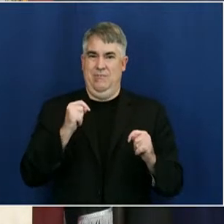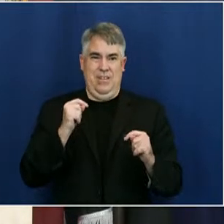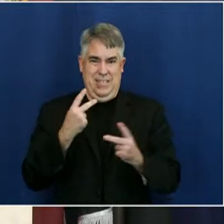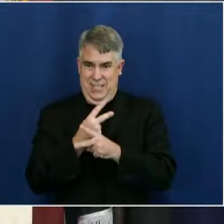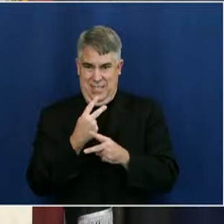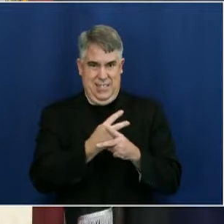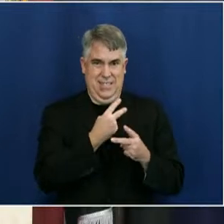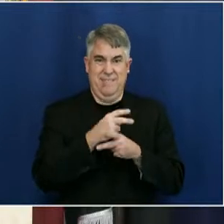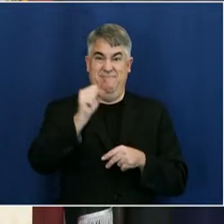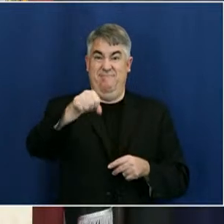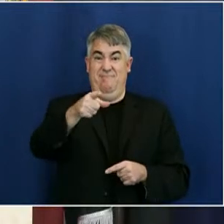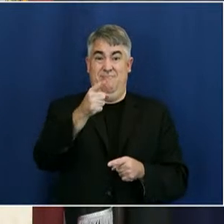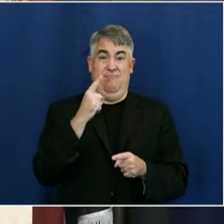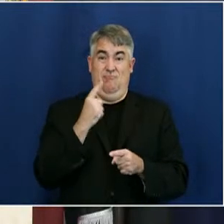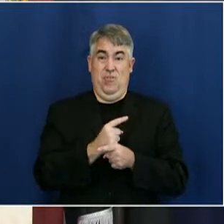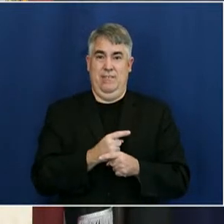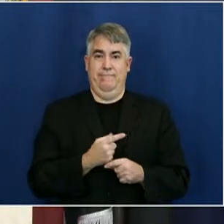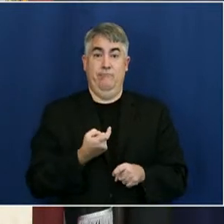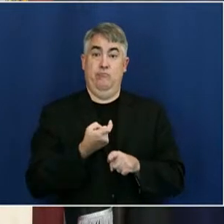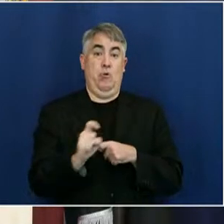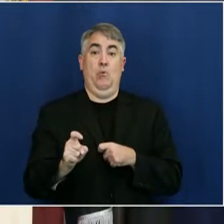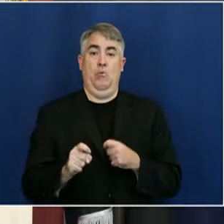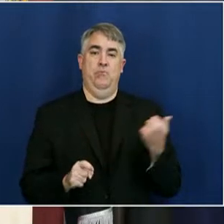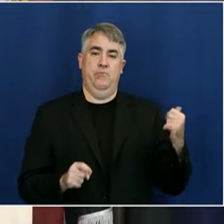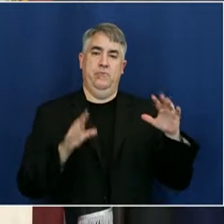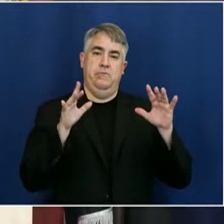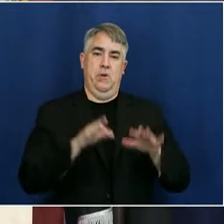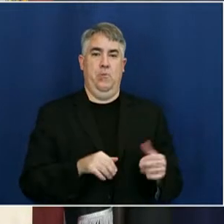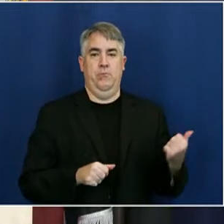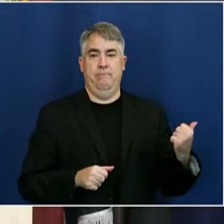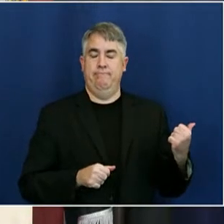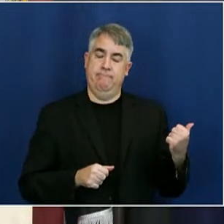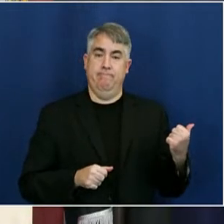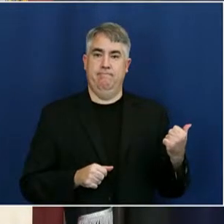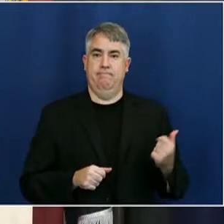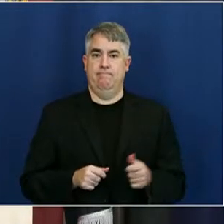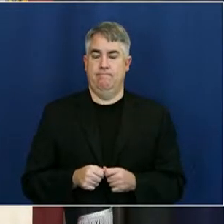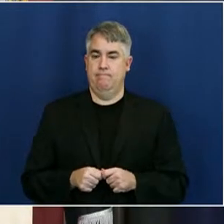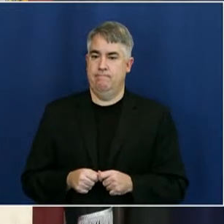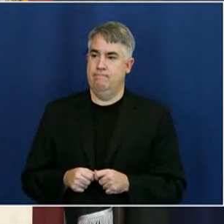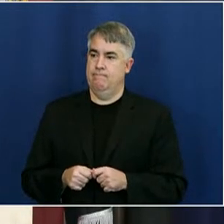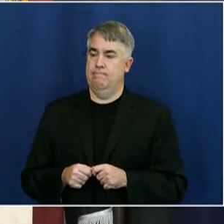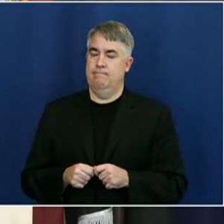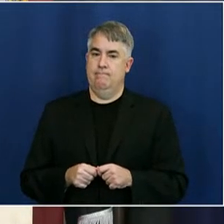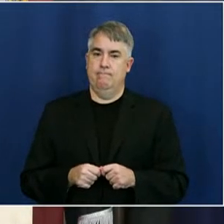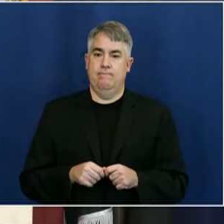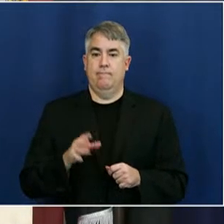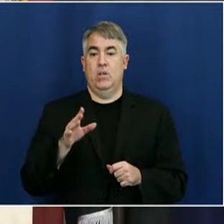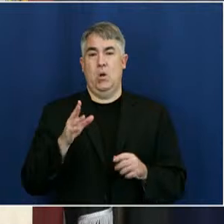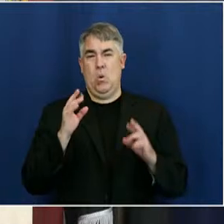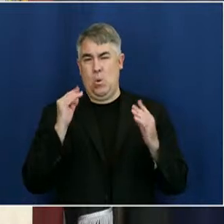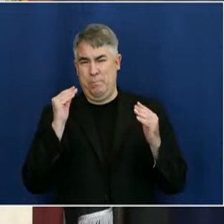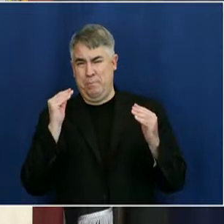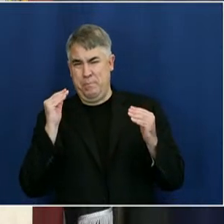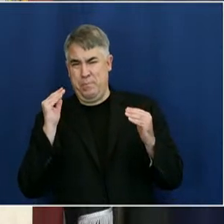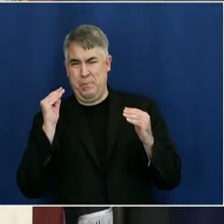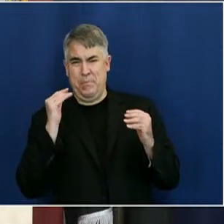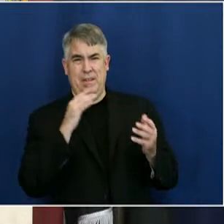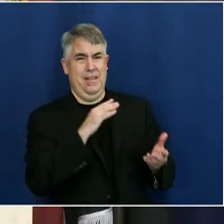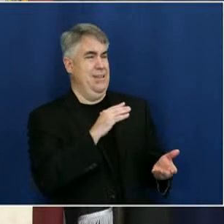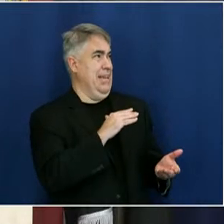significant number of second dose appointments that are going to come due in the coming month, and we're, again, counting on and hoping on the supply chain to